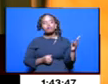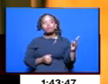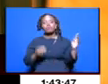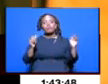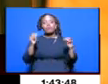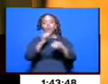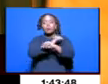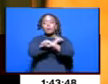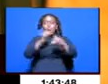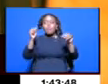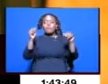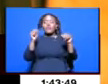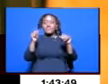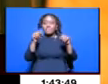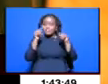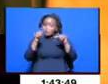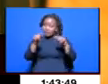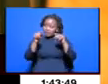actually did